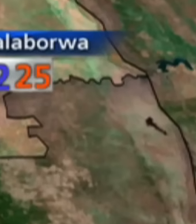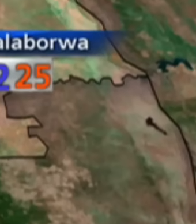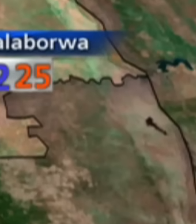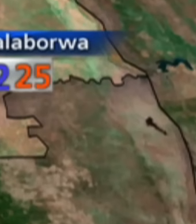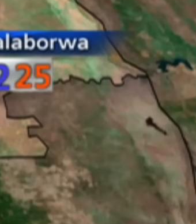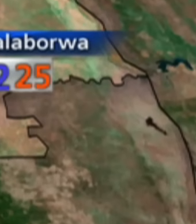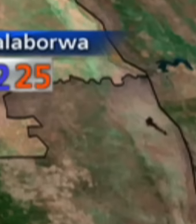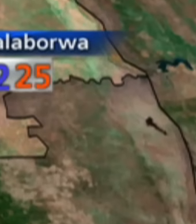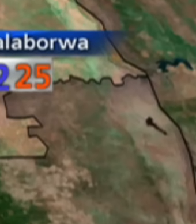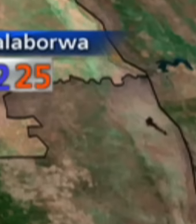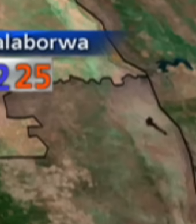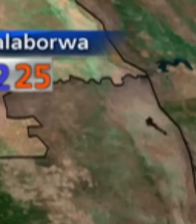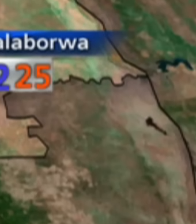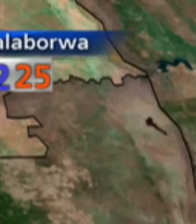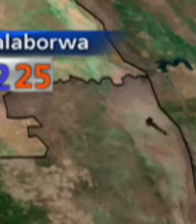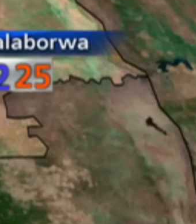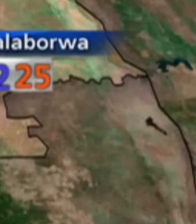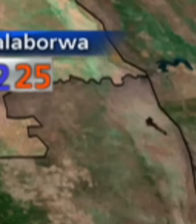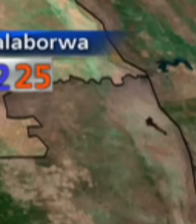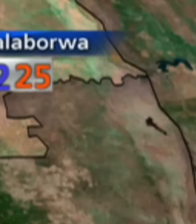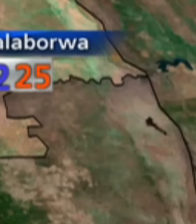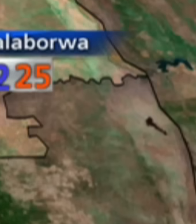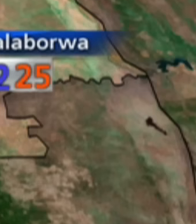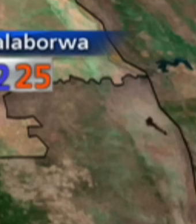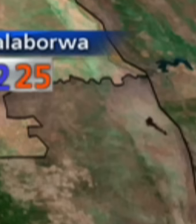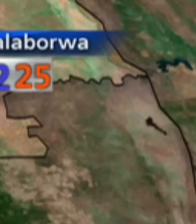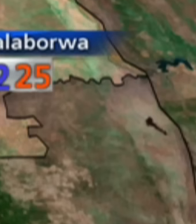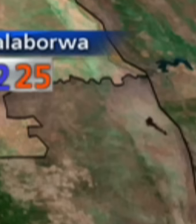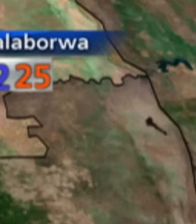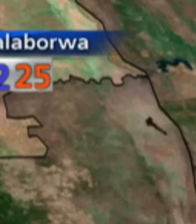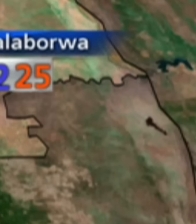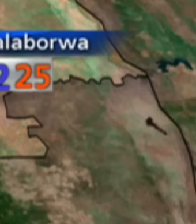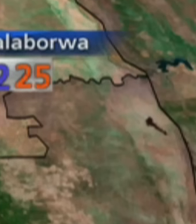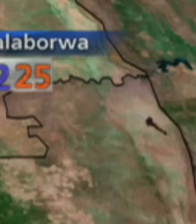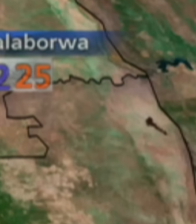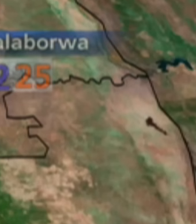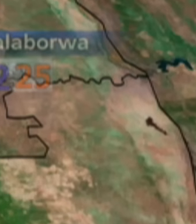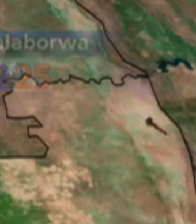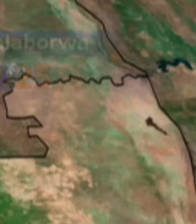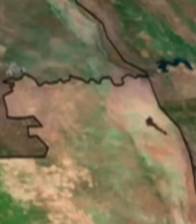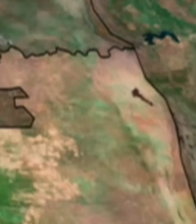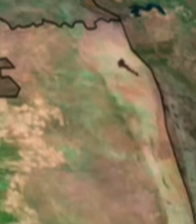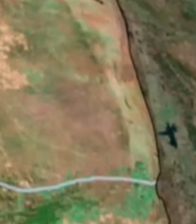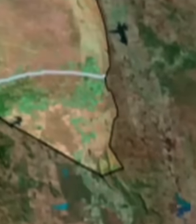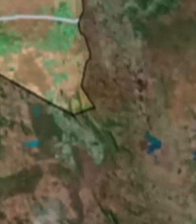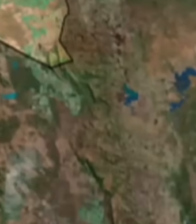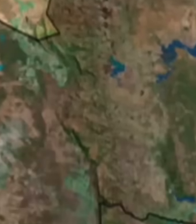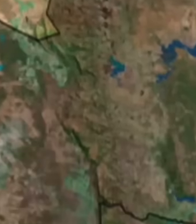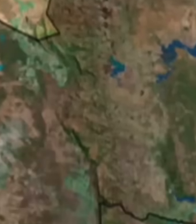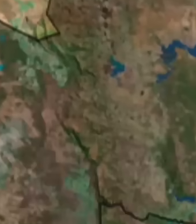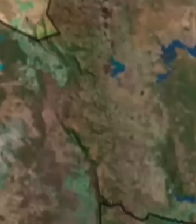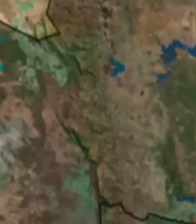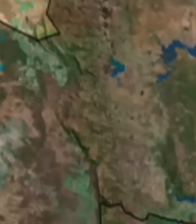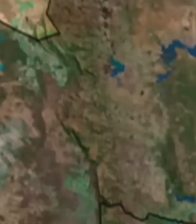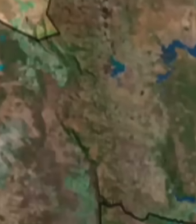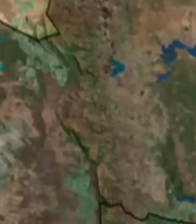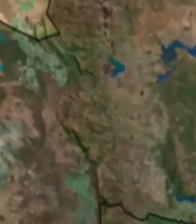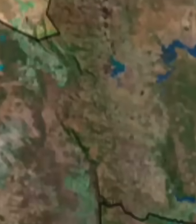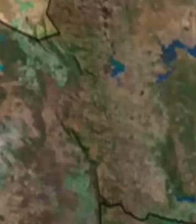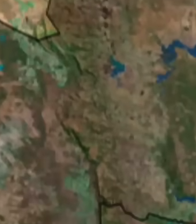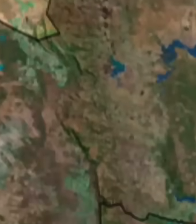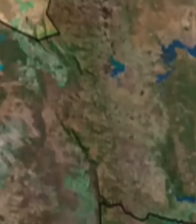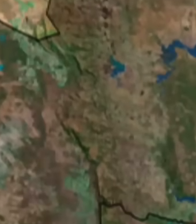mtsisipileng ka fela polokwane sentse ke sa lena ka Mesina ho tla o futumale re khati di rita fela go mashome a mabedi a mtse emedi ka fela ho pakang hore